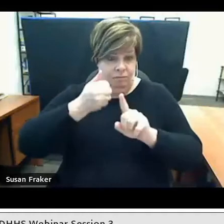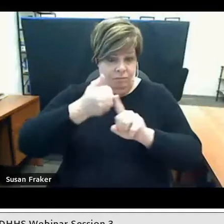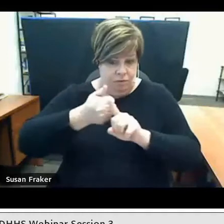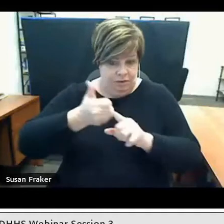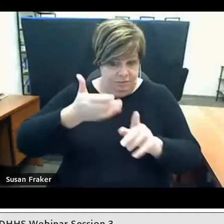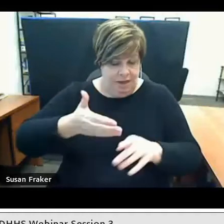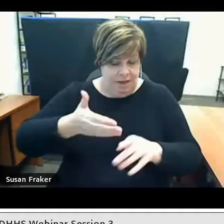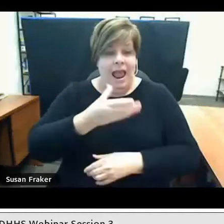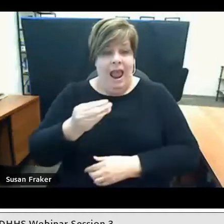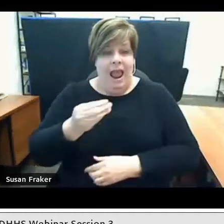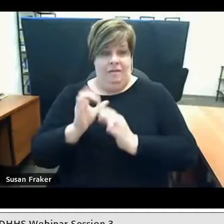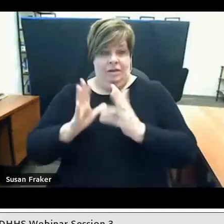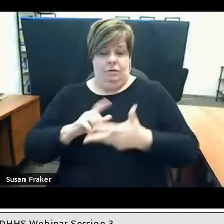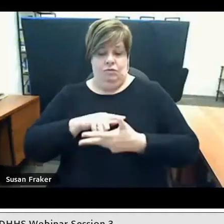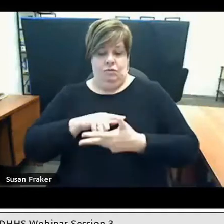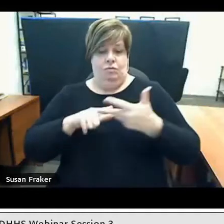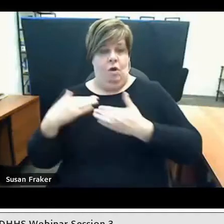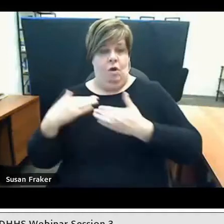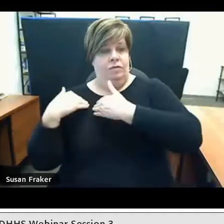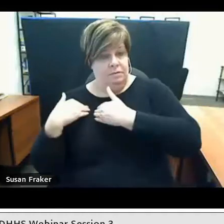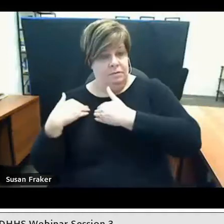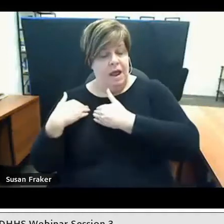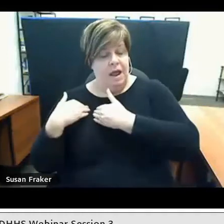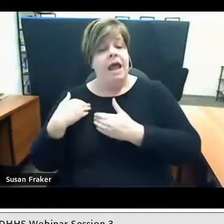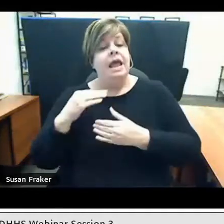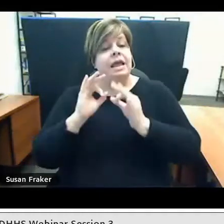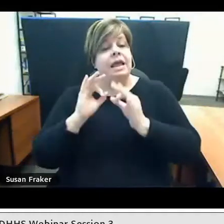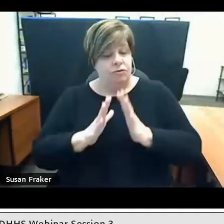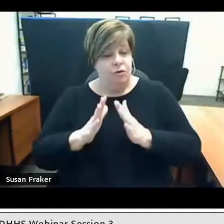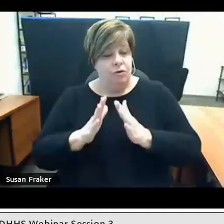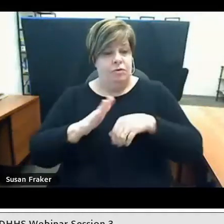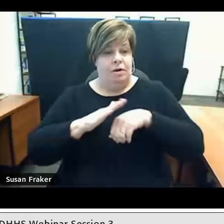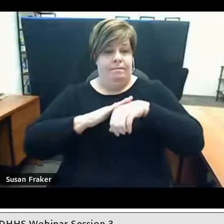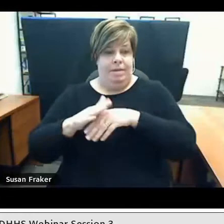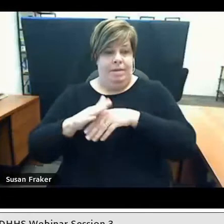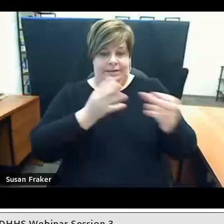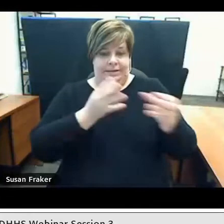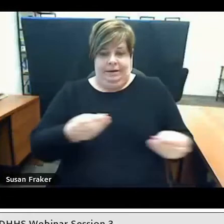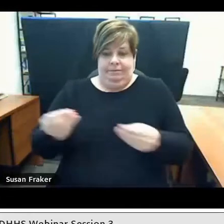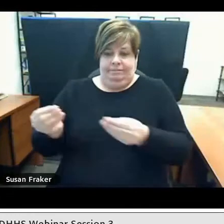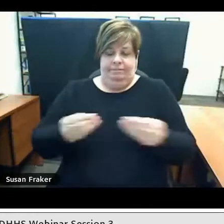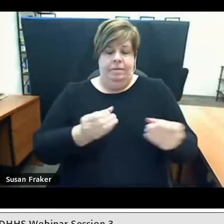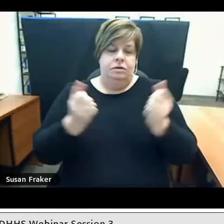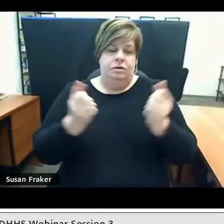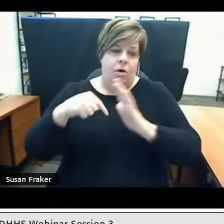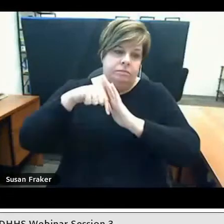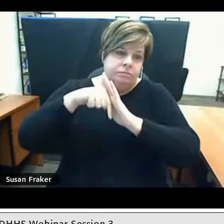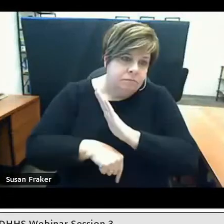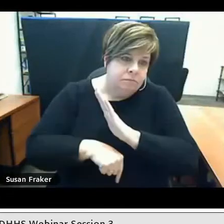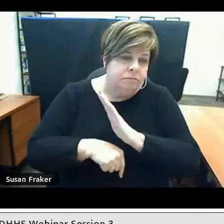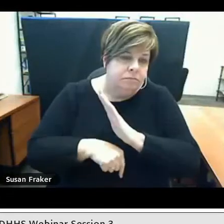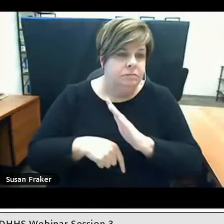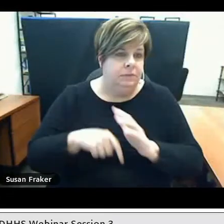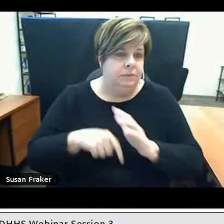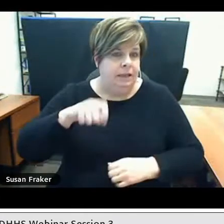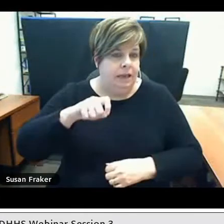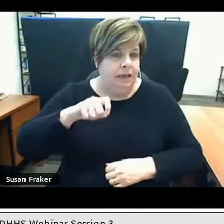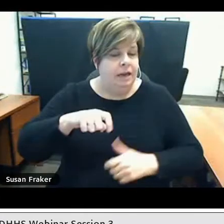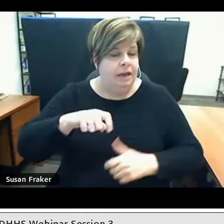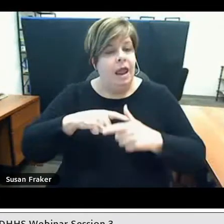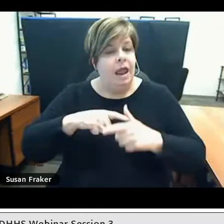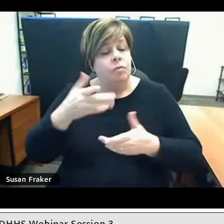interpreter. The interpreters do provide basic access, but there is much more to do. And we do welcome you to go back to webinar